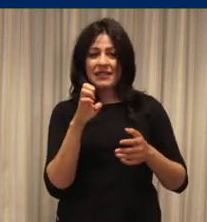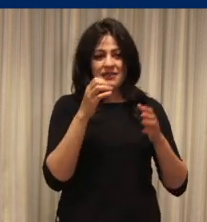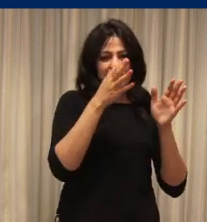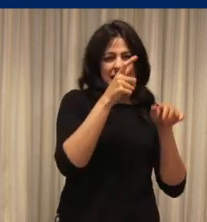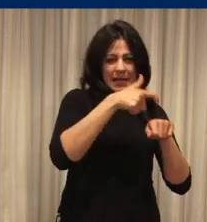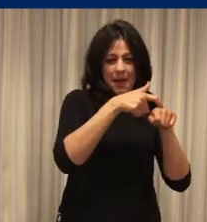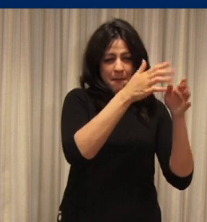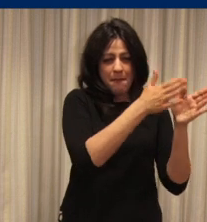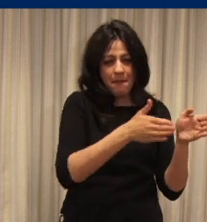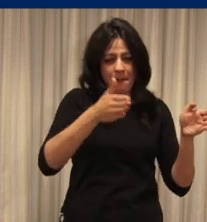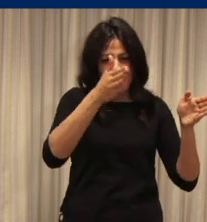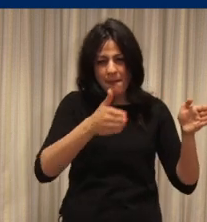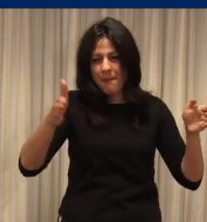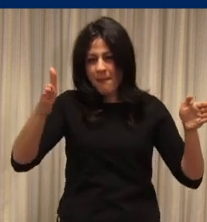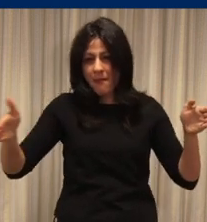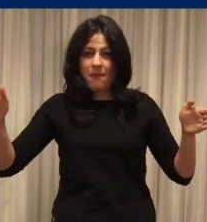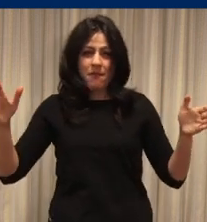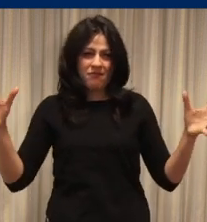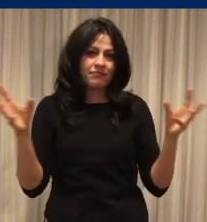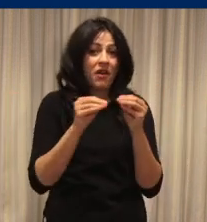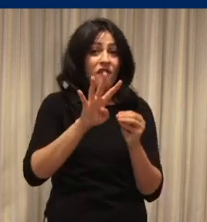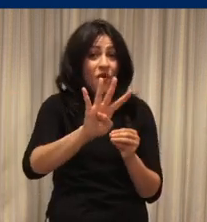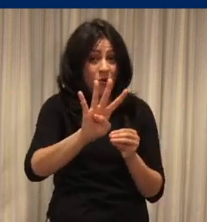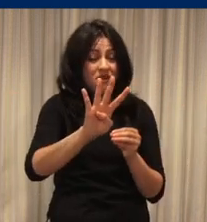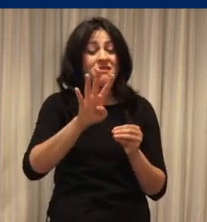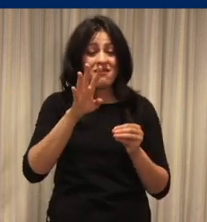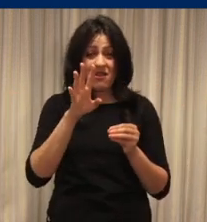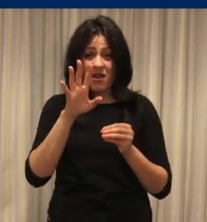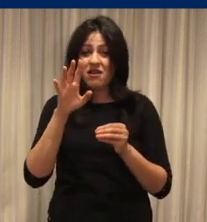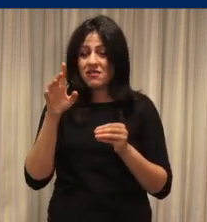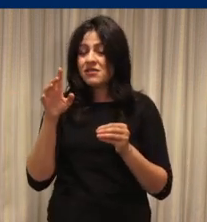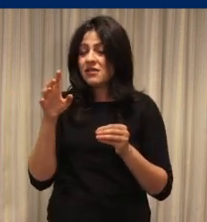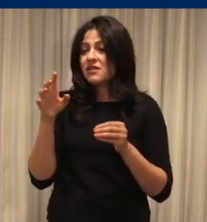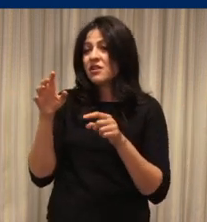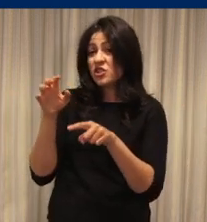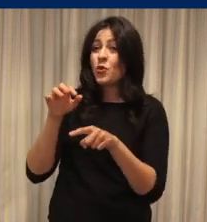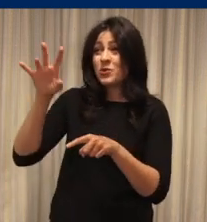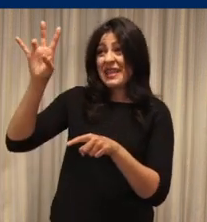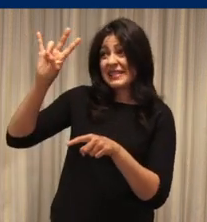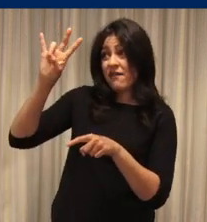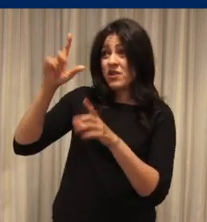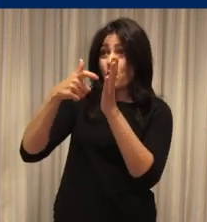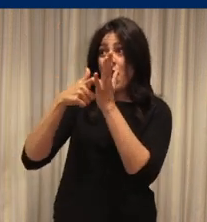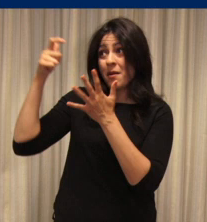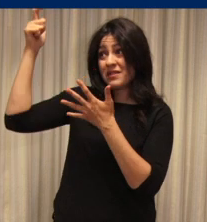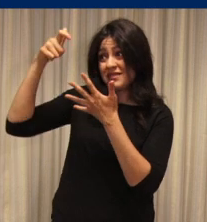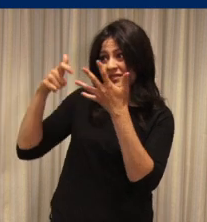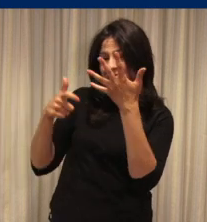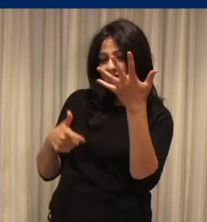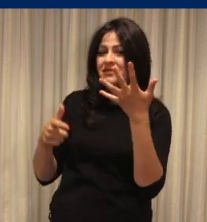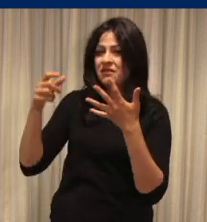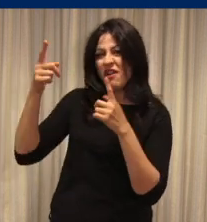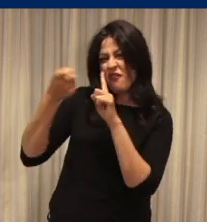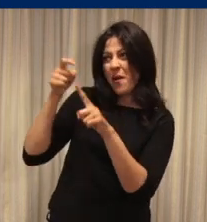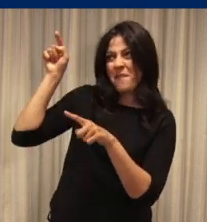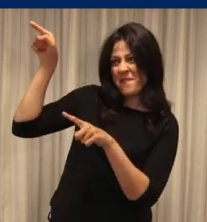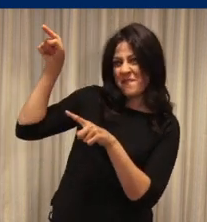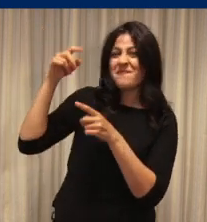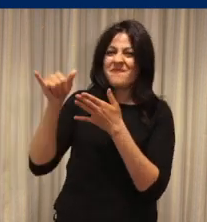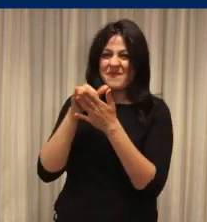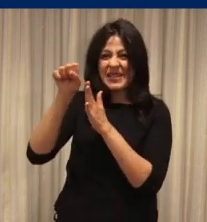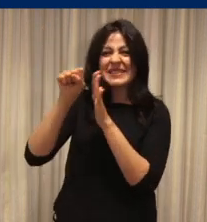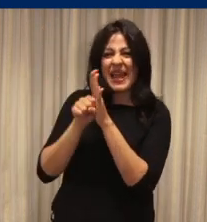process. So there are 7 metrics here. I'm not going to go really, really in depth because you'd